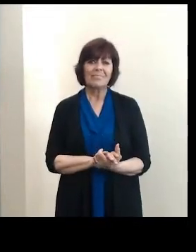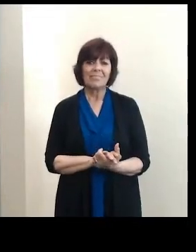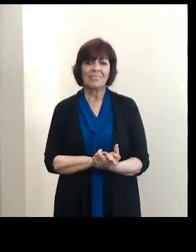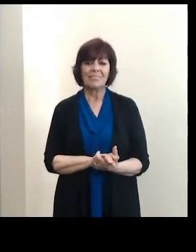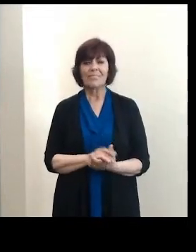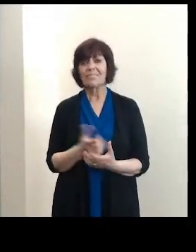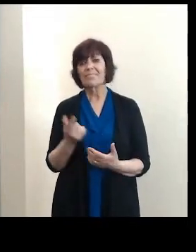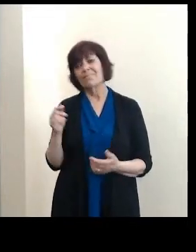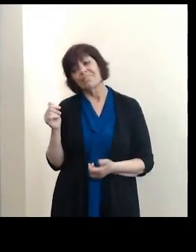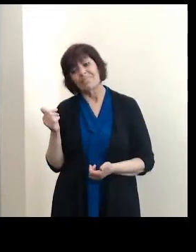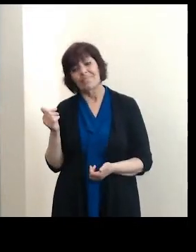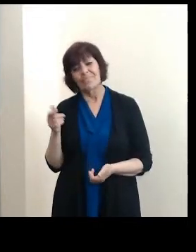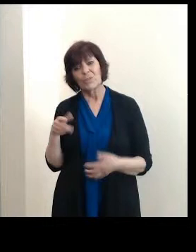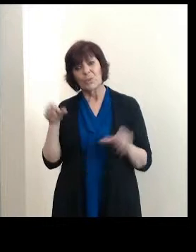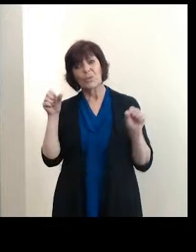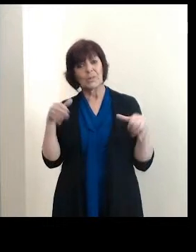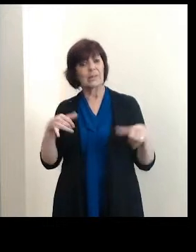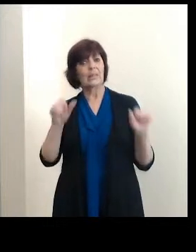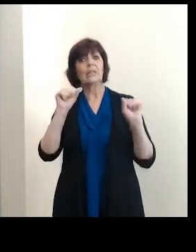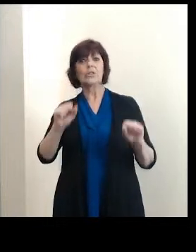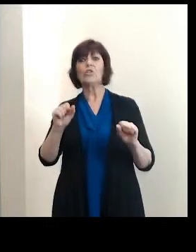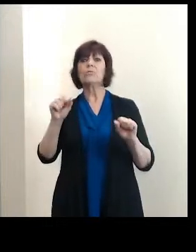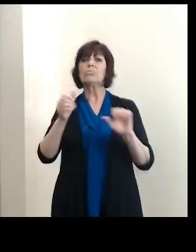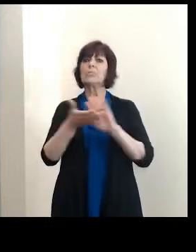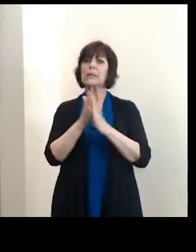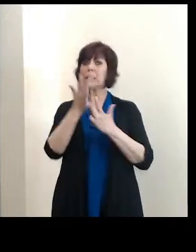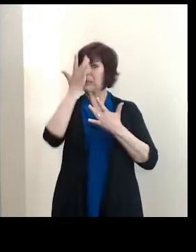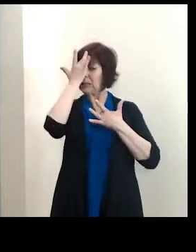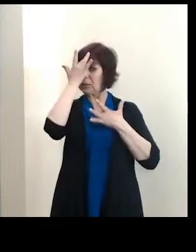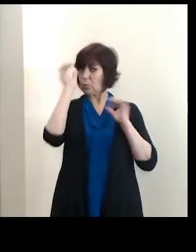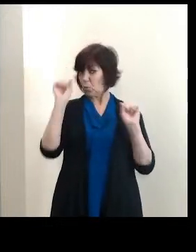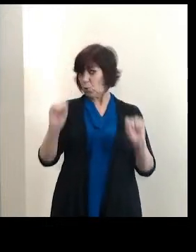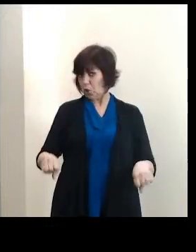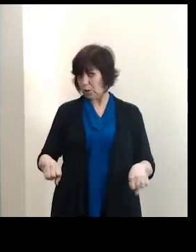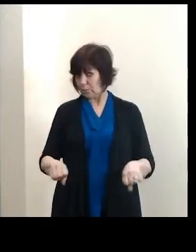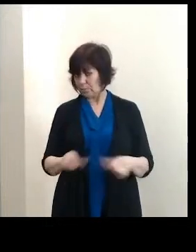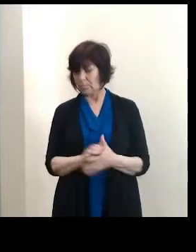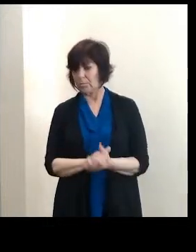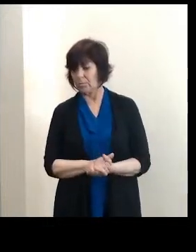The alternative is you could still catch COVID-19 and get sick.